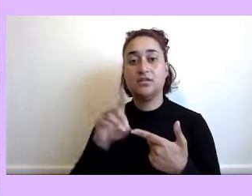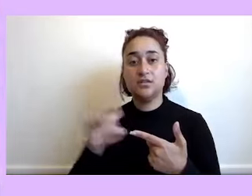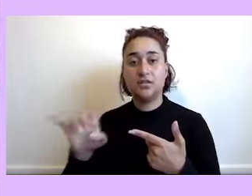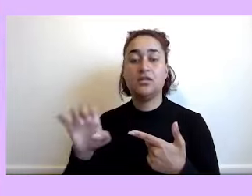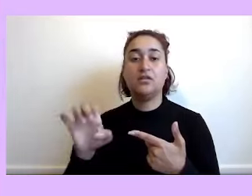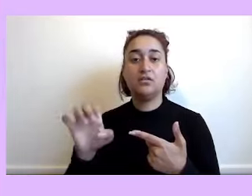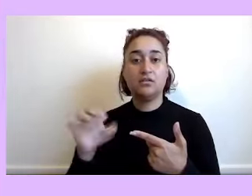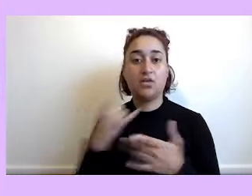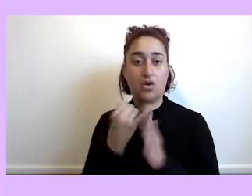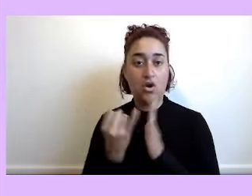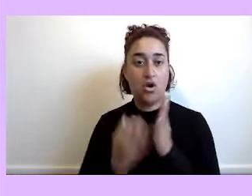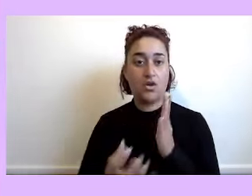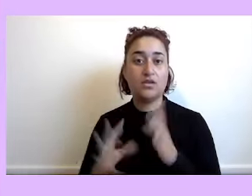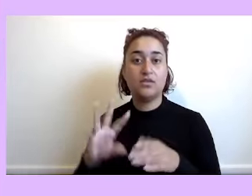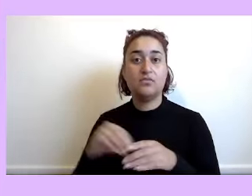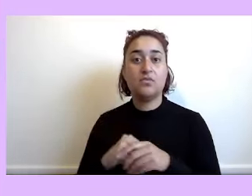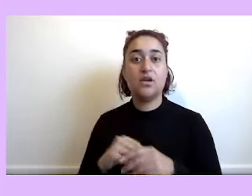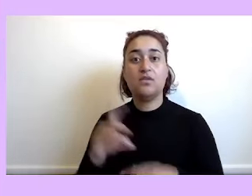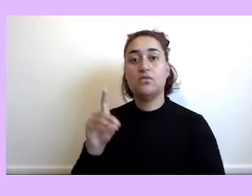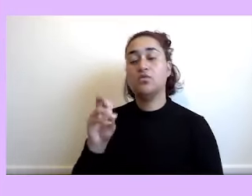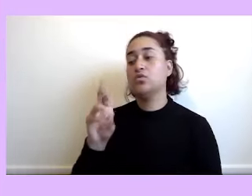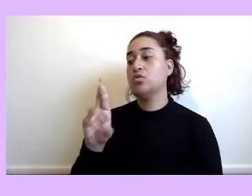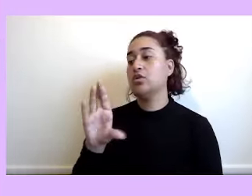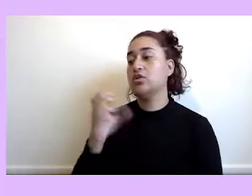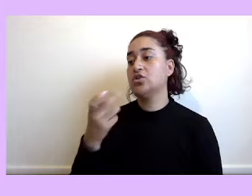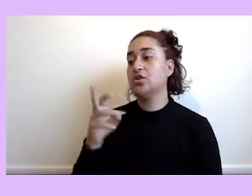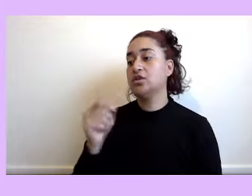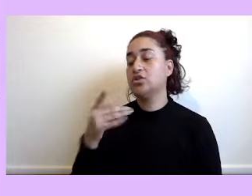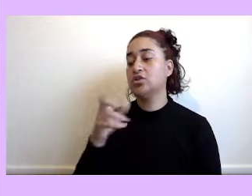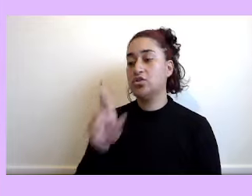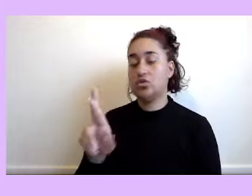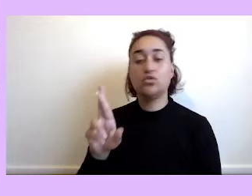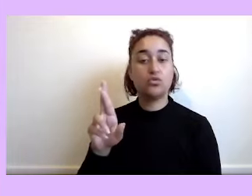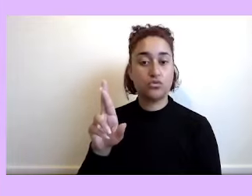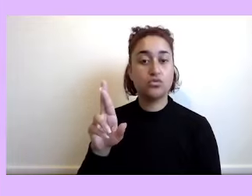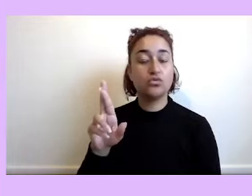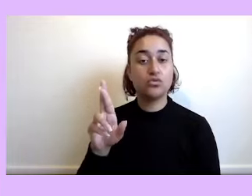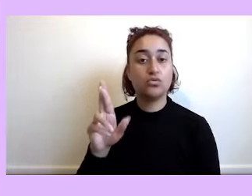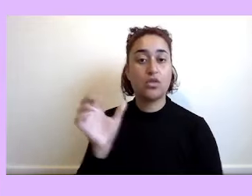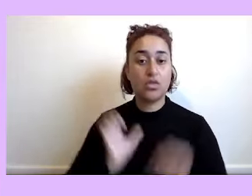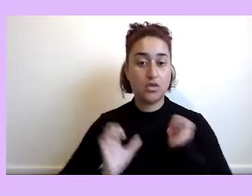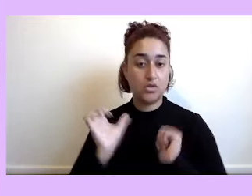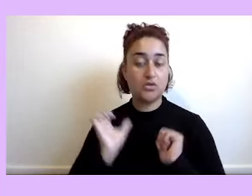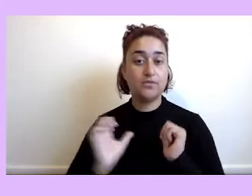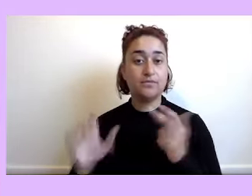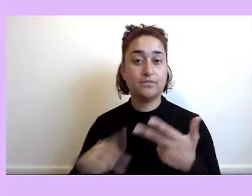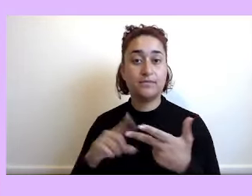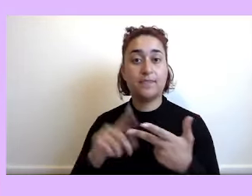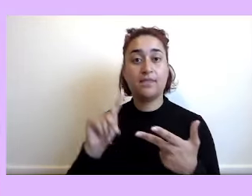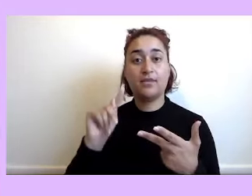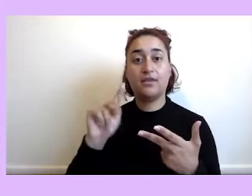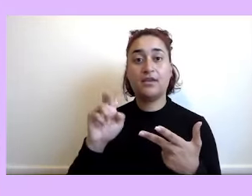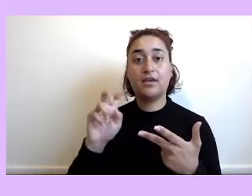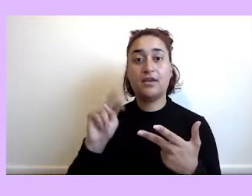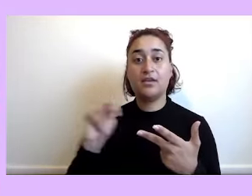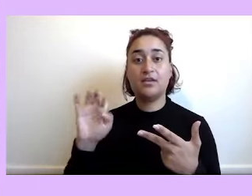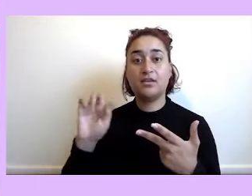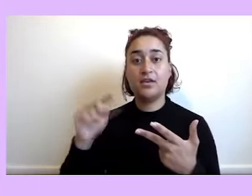a member of the Dorchester Weather Theater Ensemble and The Lot Next Door. We have Kenneth Bailey right here. Hi,